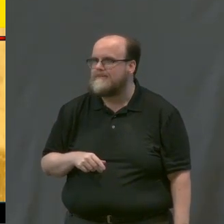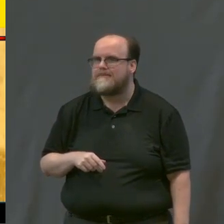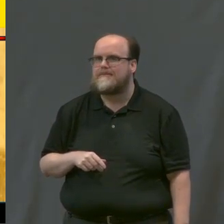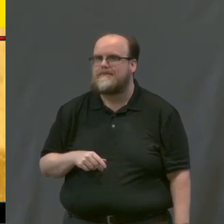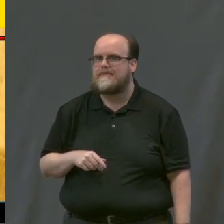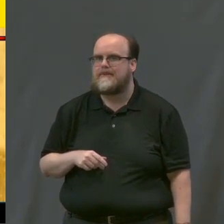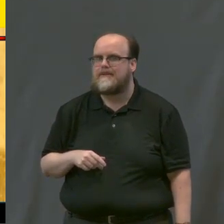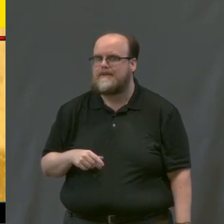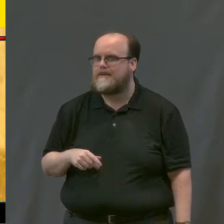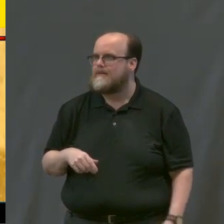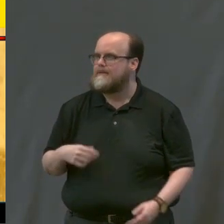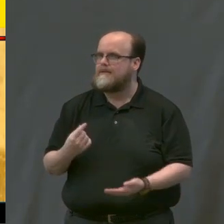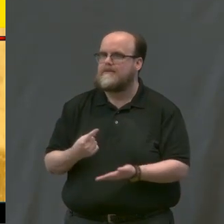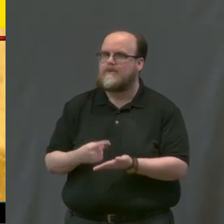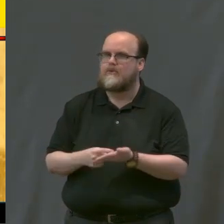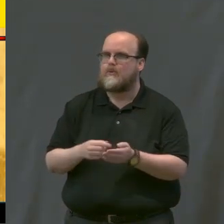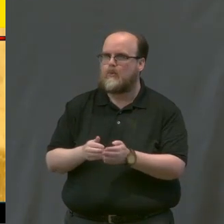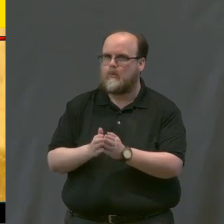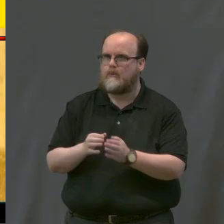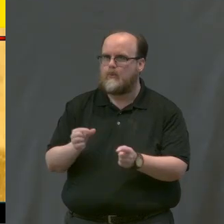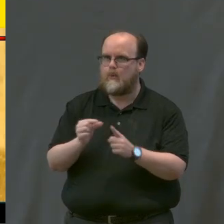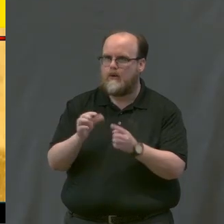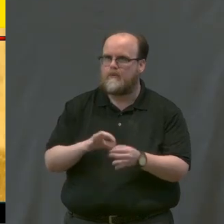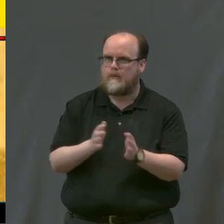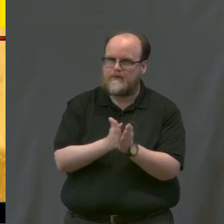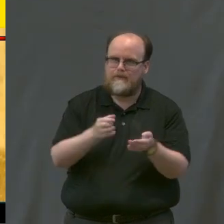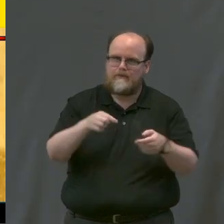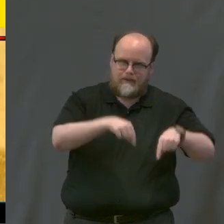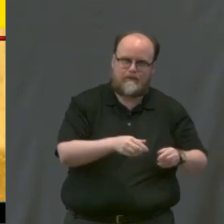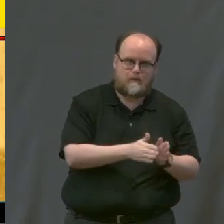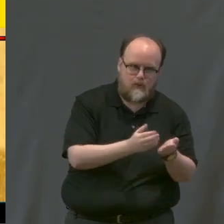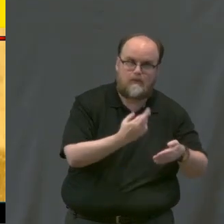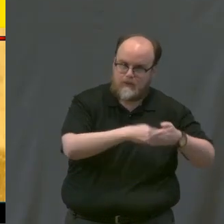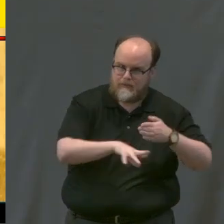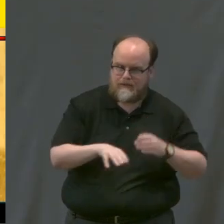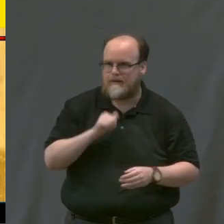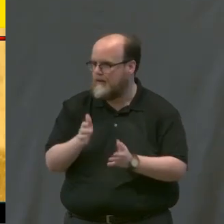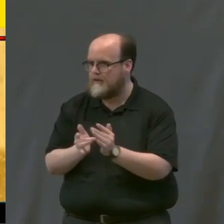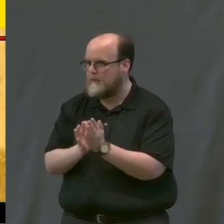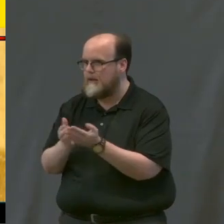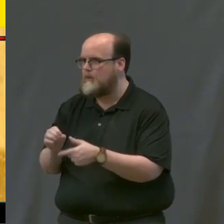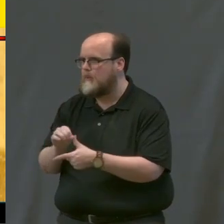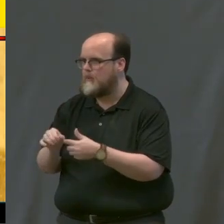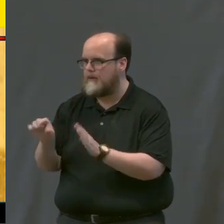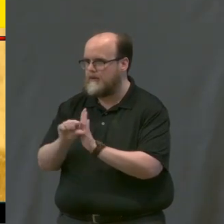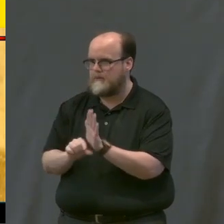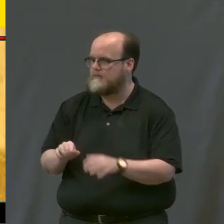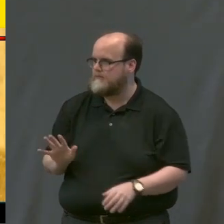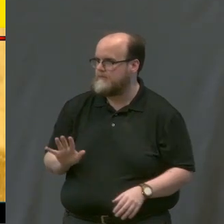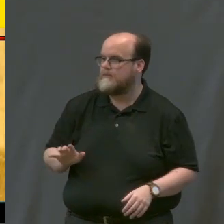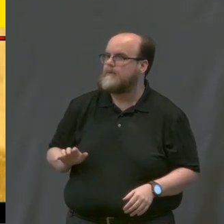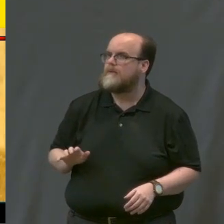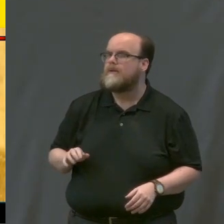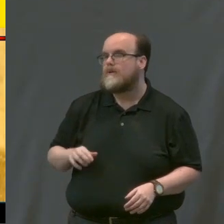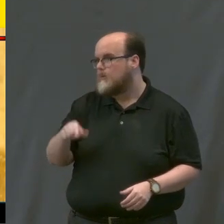He's talking about the words of the prophecy of this book. He's not talking about the Bible. He's not talking about the gospel. Remember I